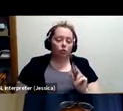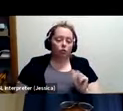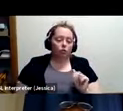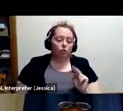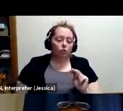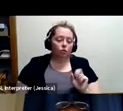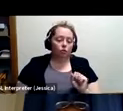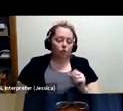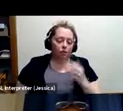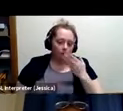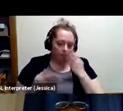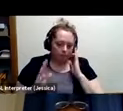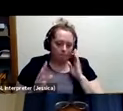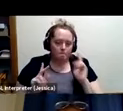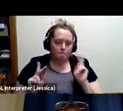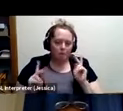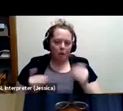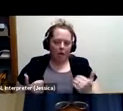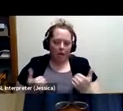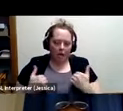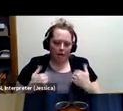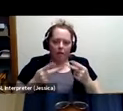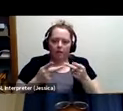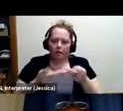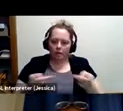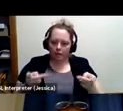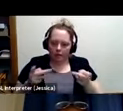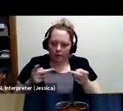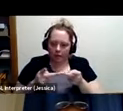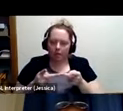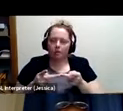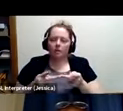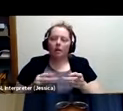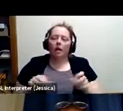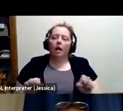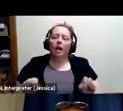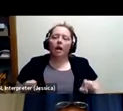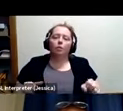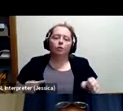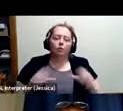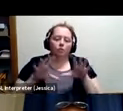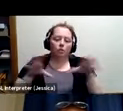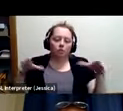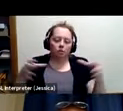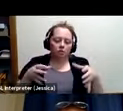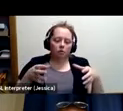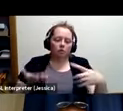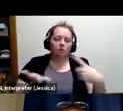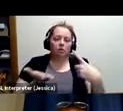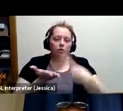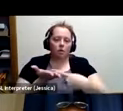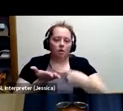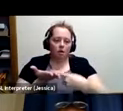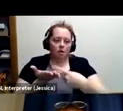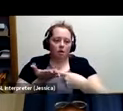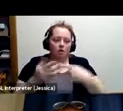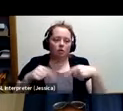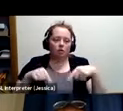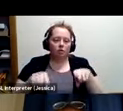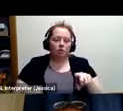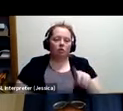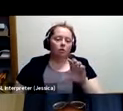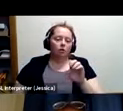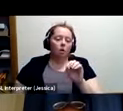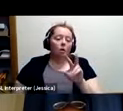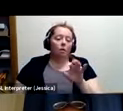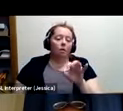their own space and talk through what's going on, especially during COVID. And we'll be transitioning that program into